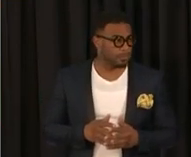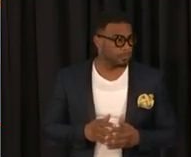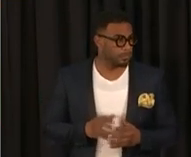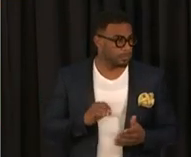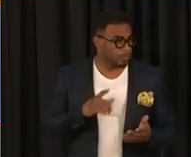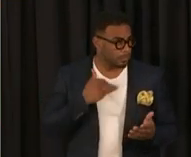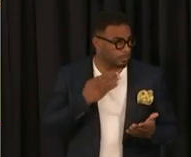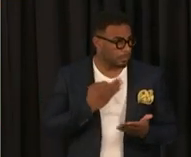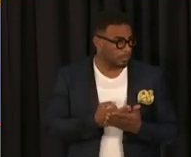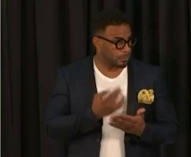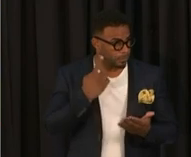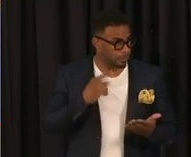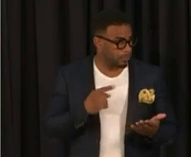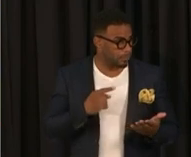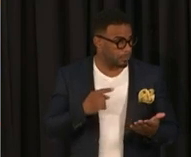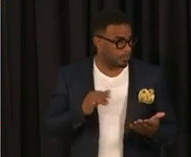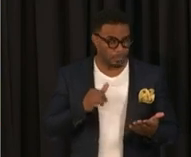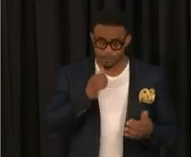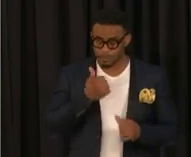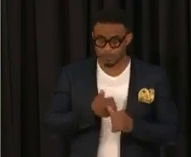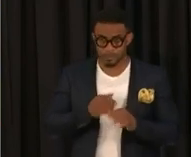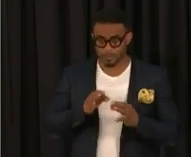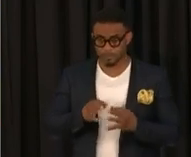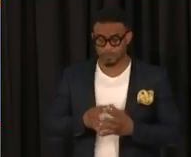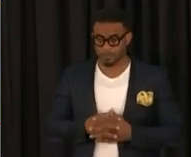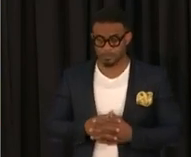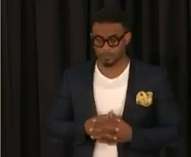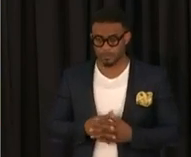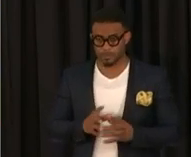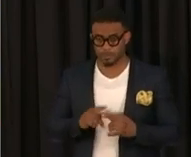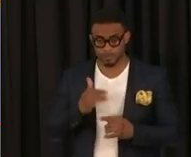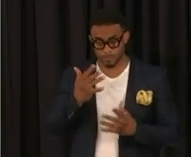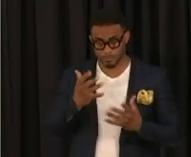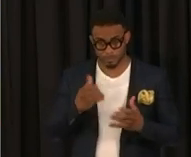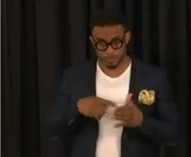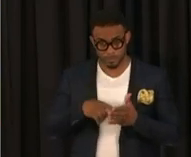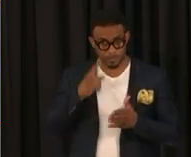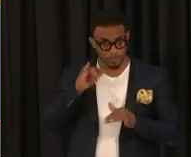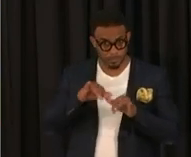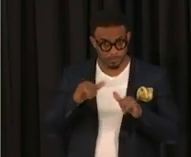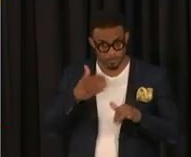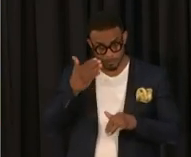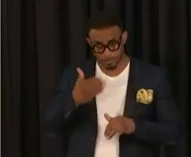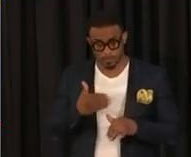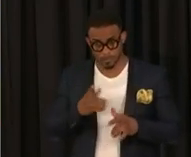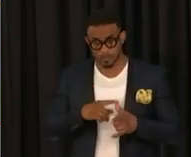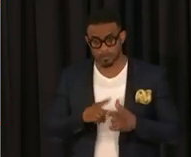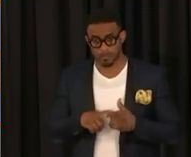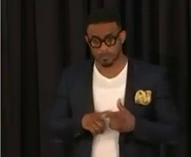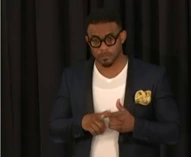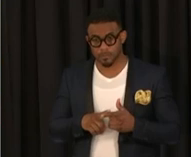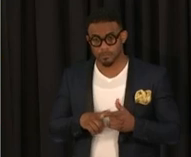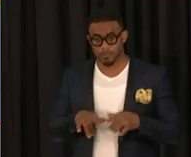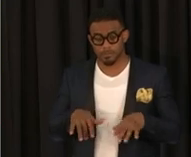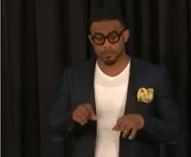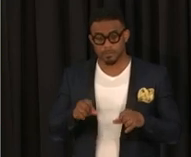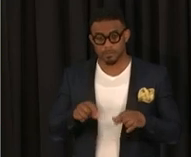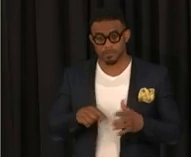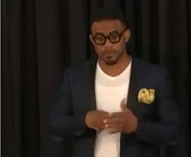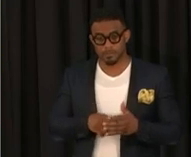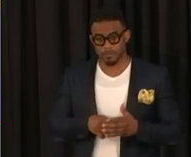have, Eli, if you have financing for— Not yet for single family, we're working on it. But if you want to pay for the system up front and then take